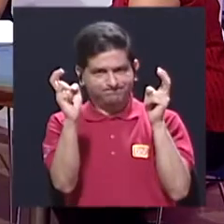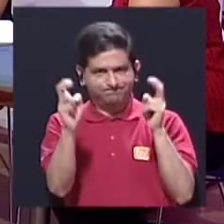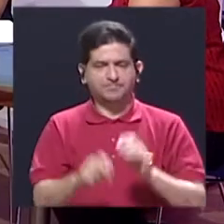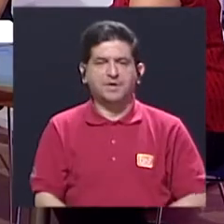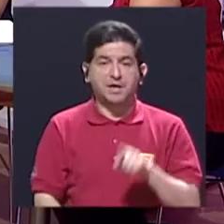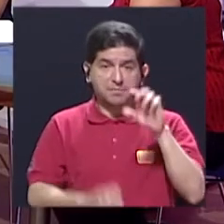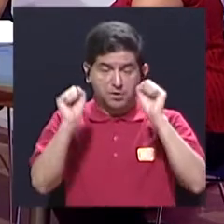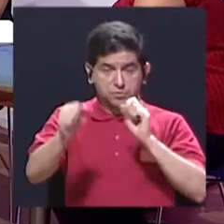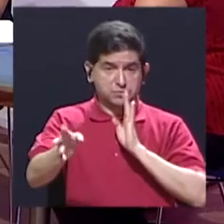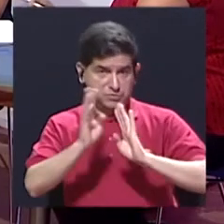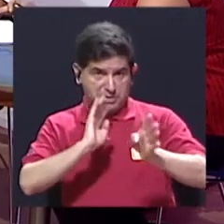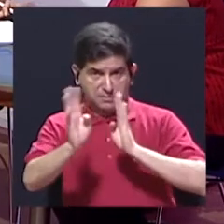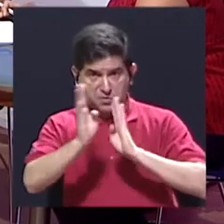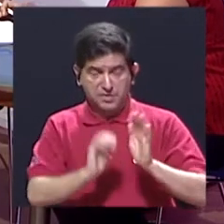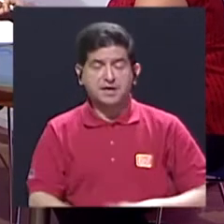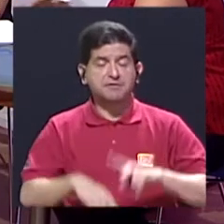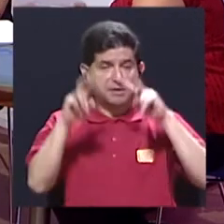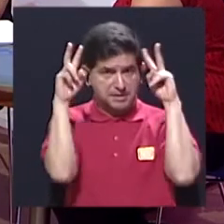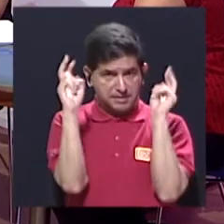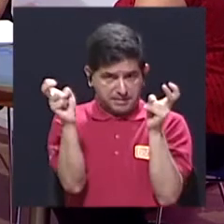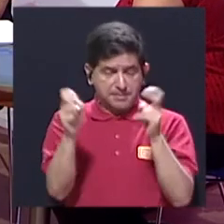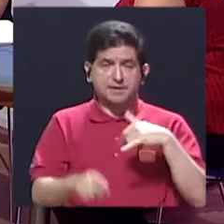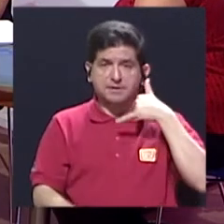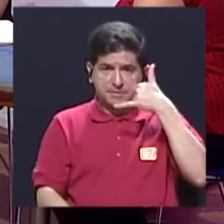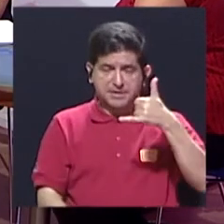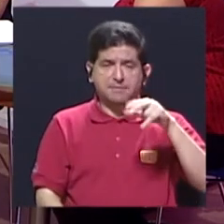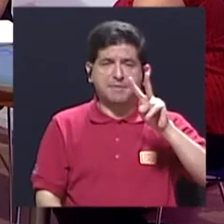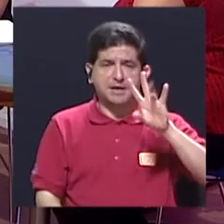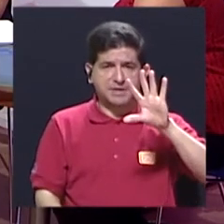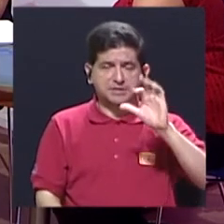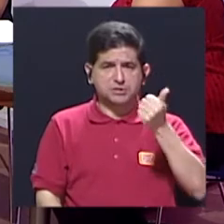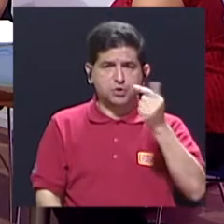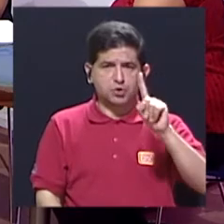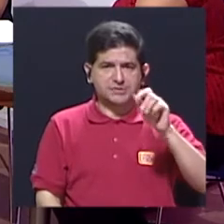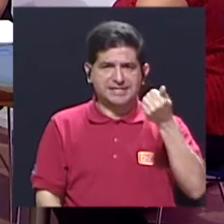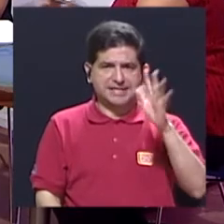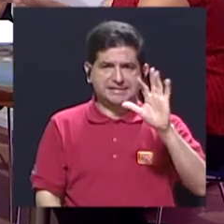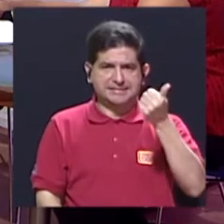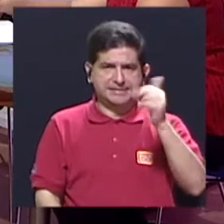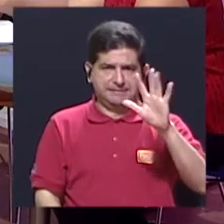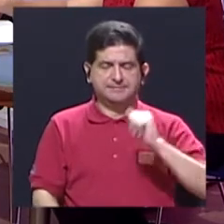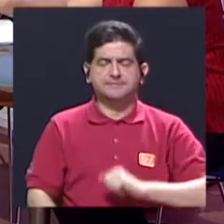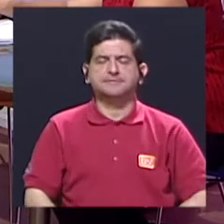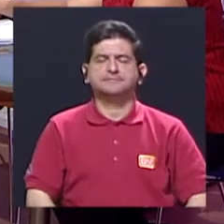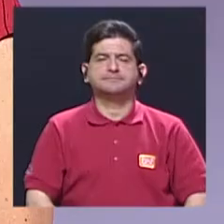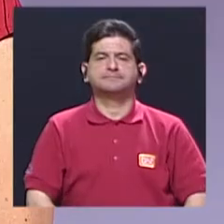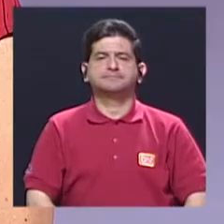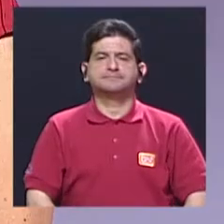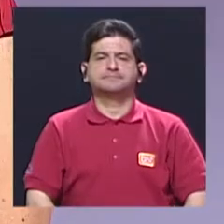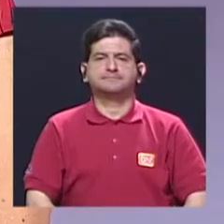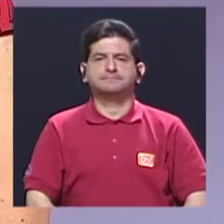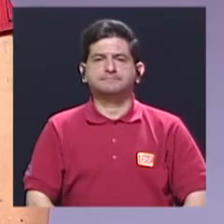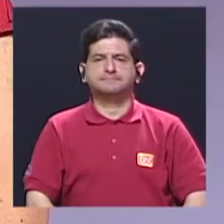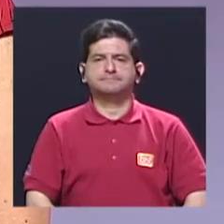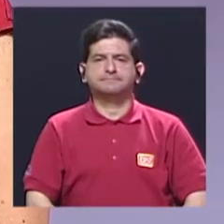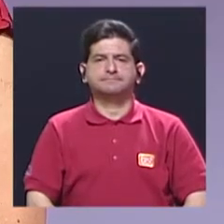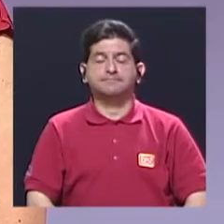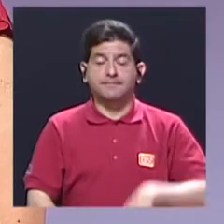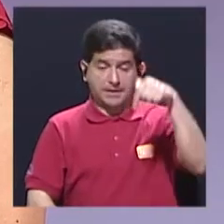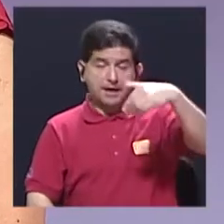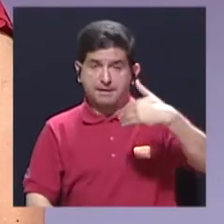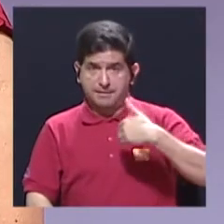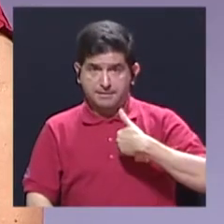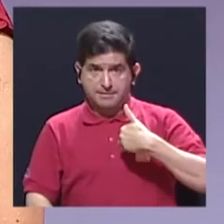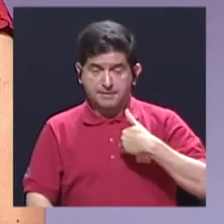so you can refer to this topic, calling to 25 11 15 15. For this, we